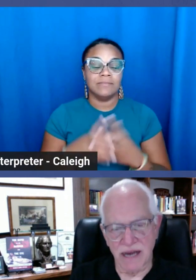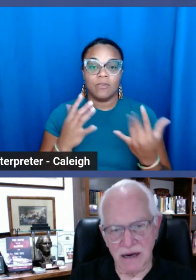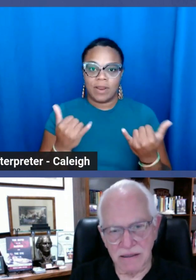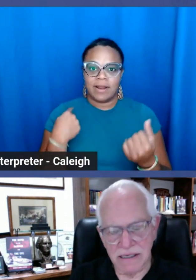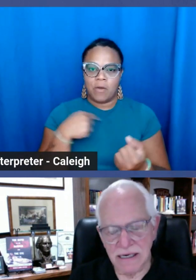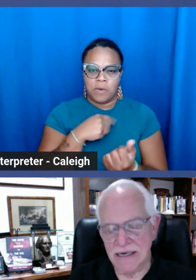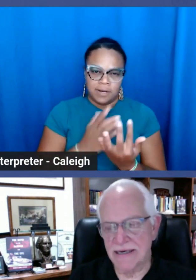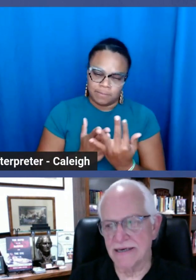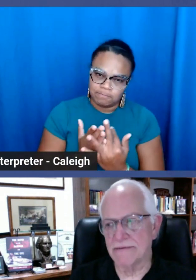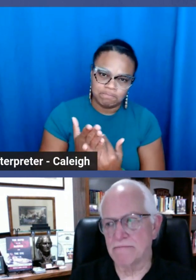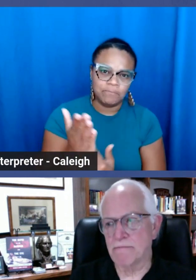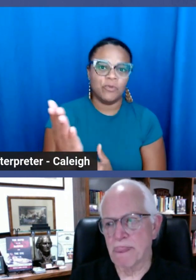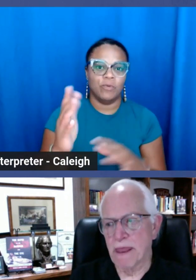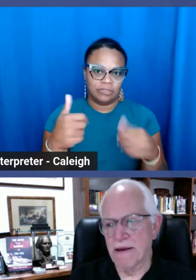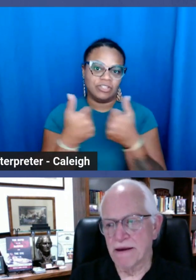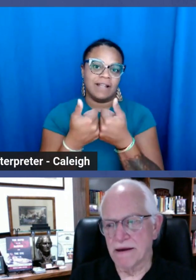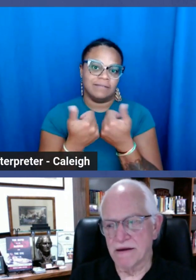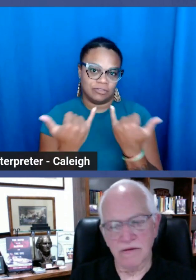right now.